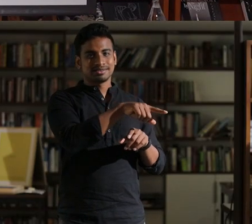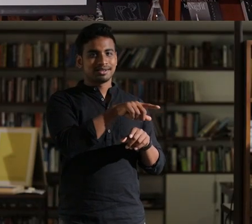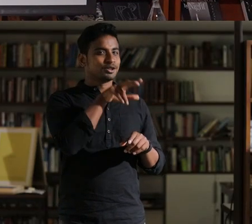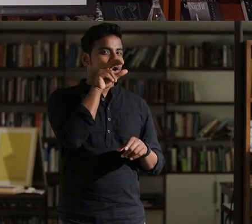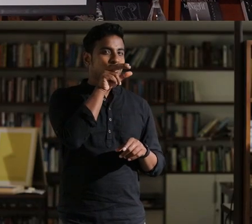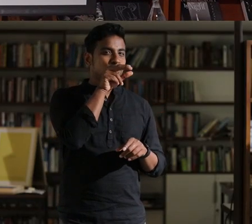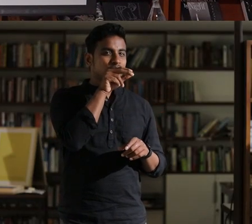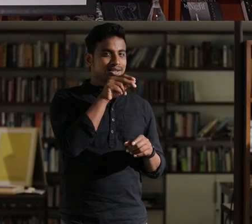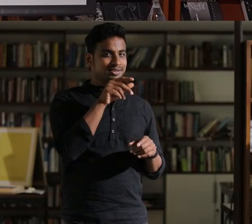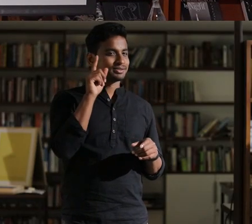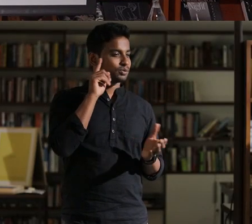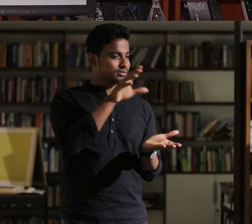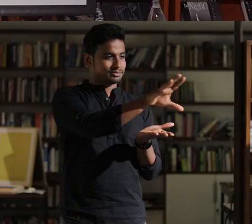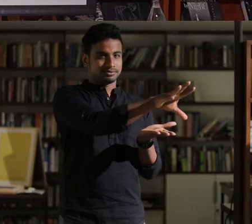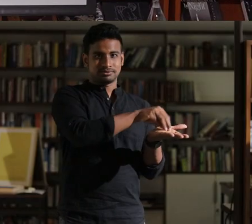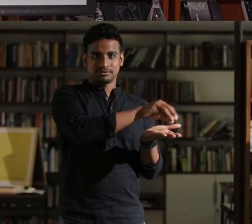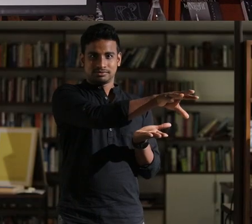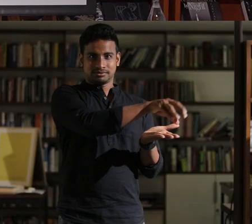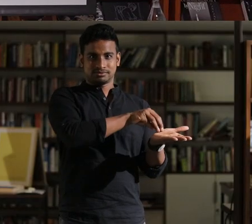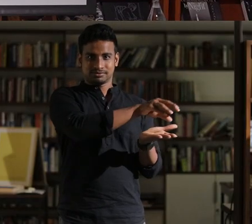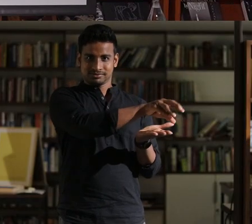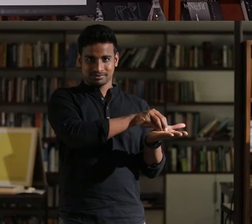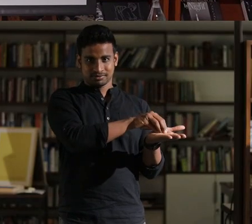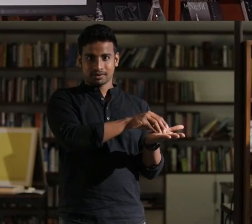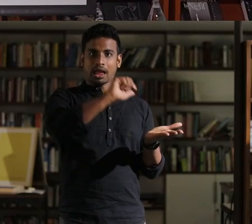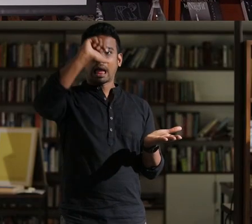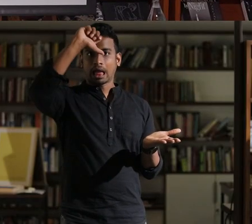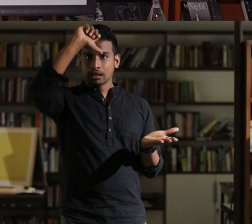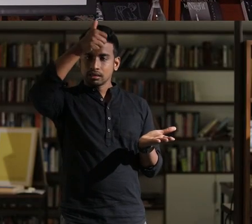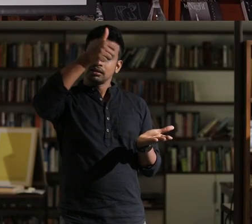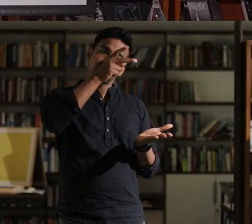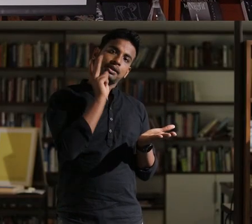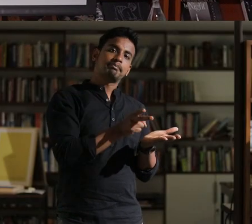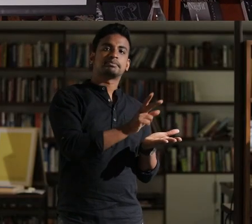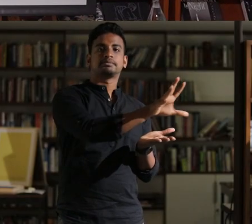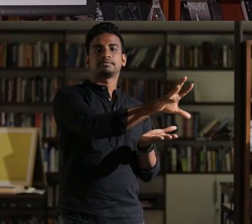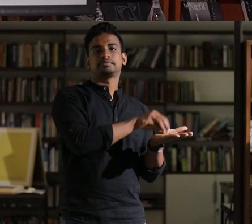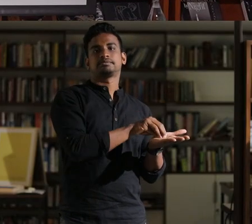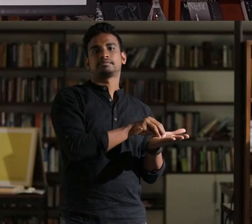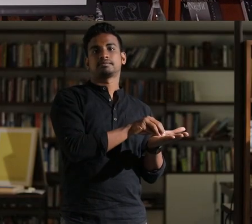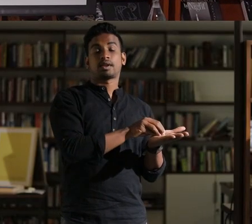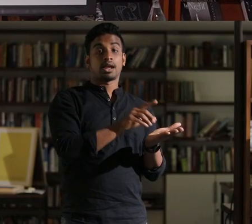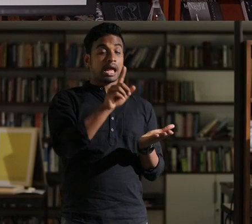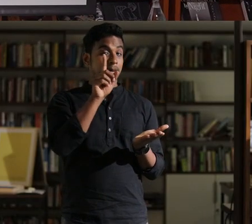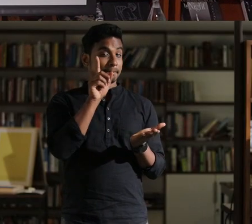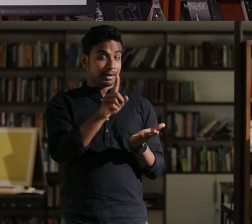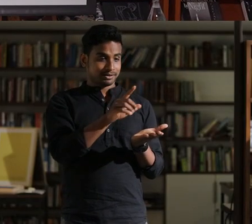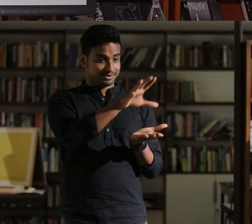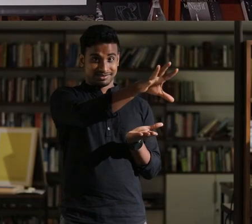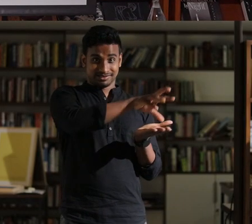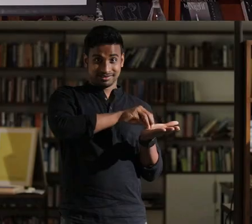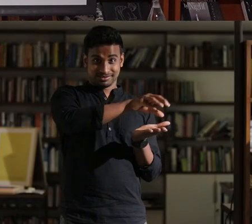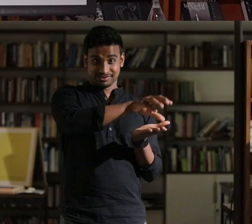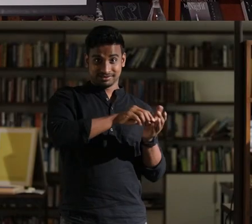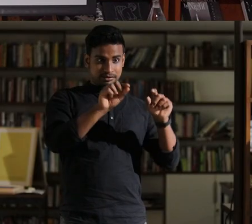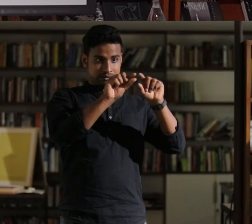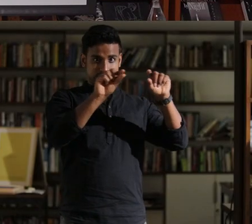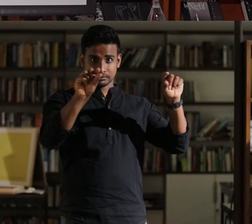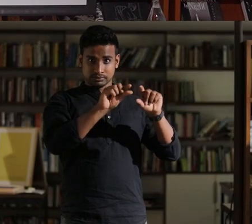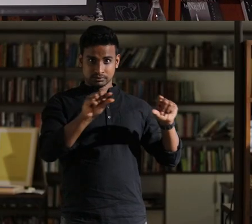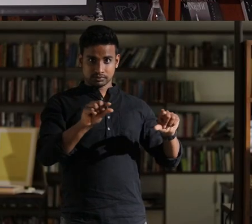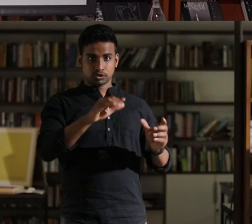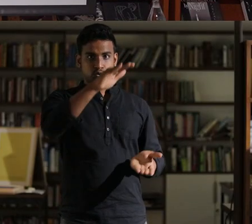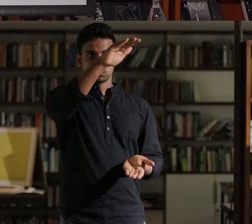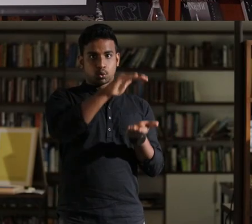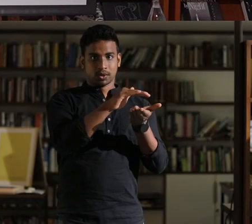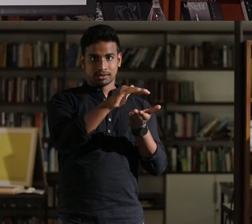Hindi, remained in Hindi. But the summary of that got used into making the project, that was converted into English. Just